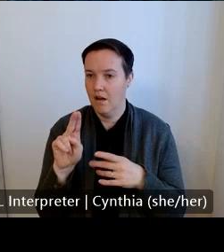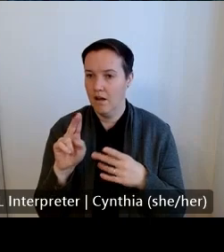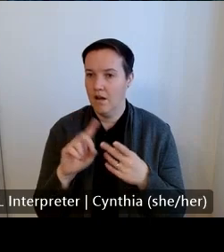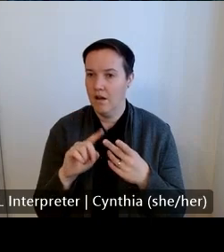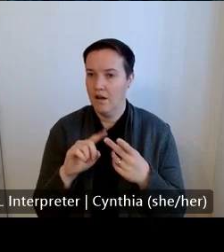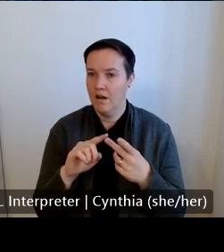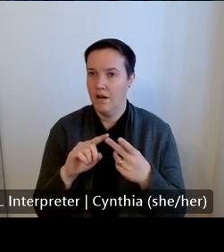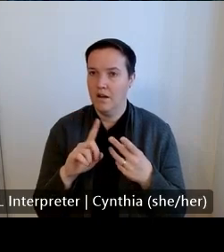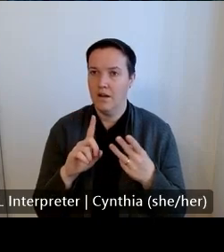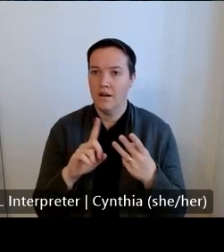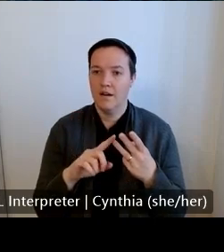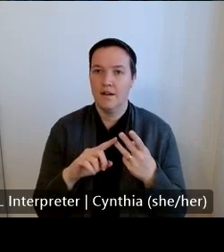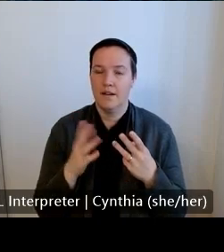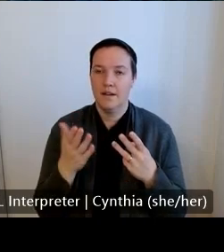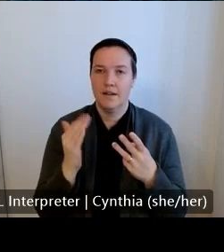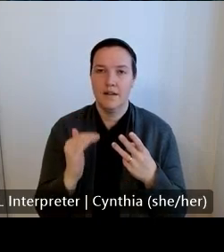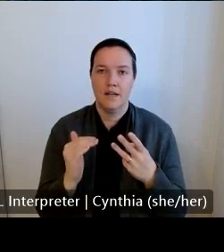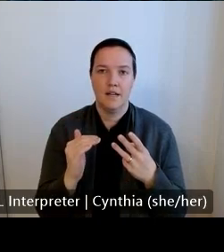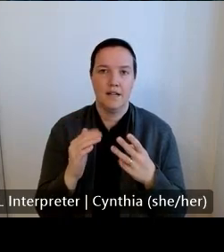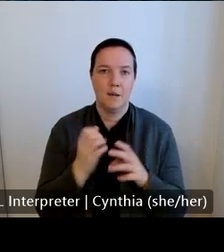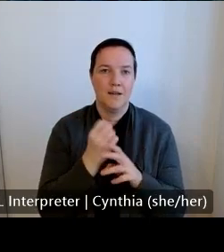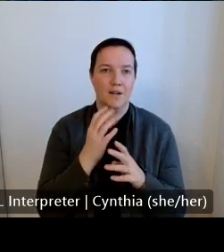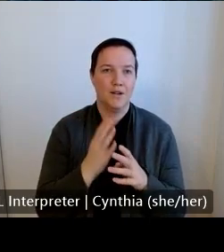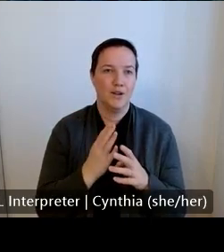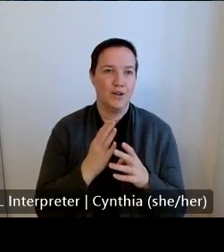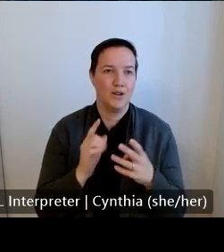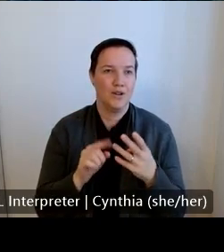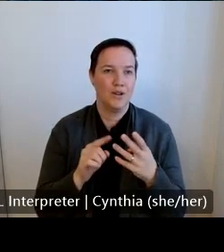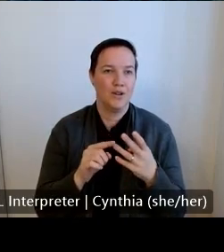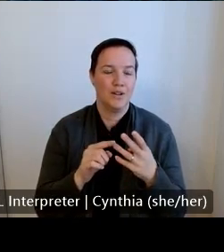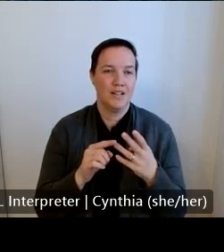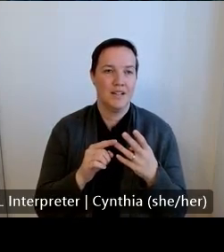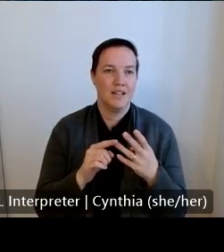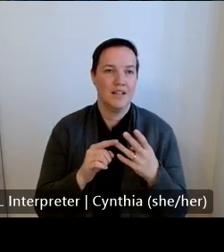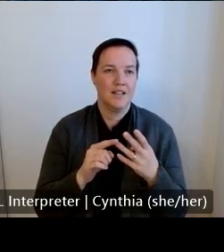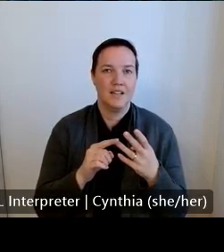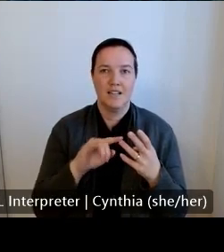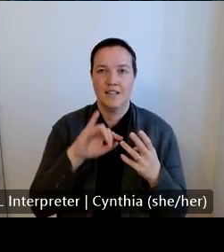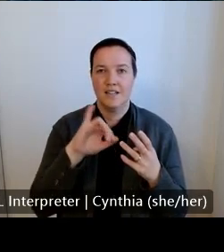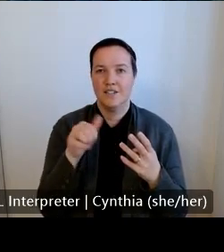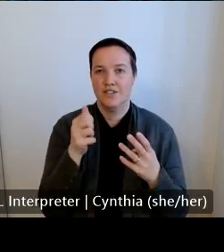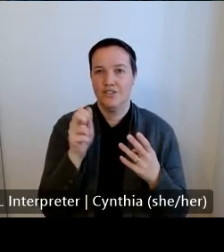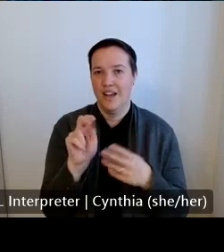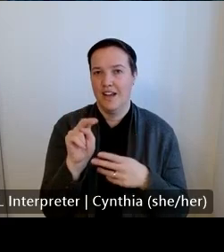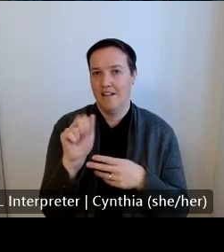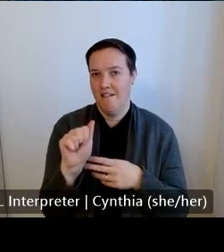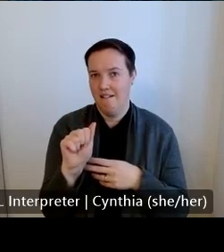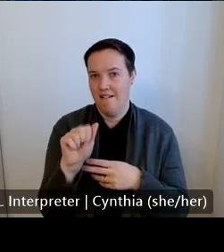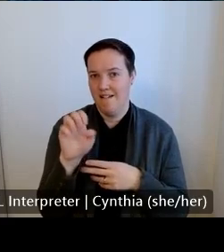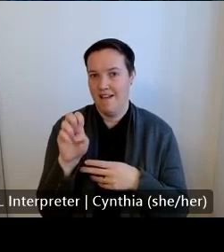The next winner. The next winner is Jana Evans.